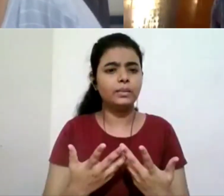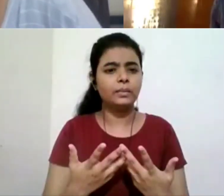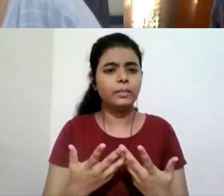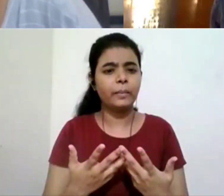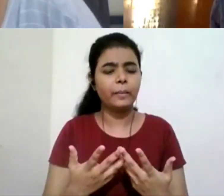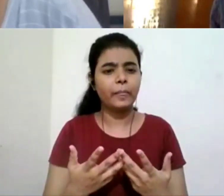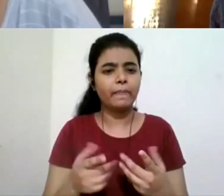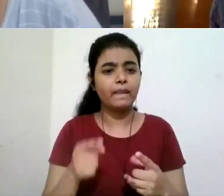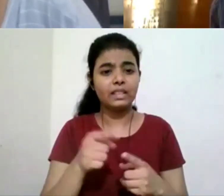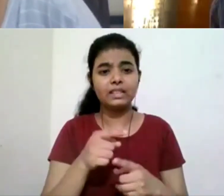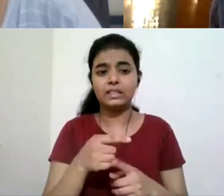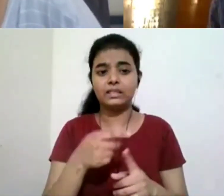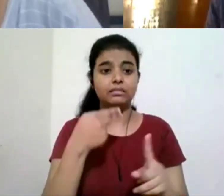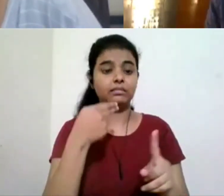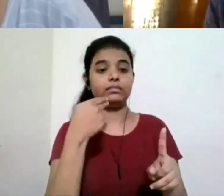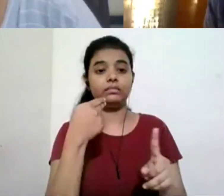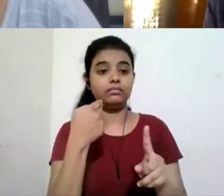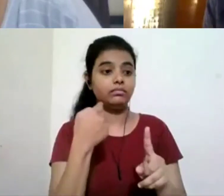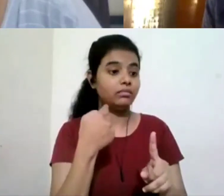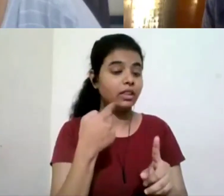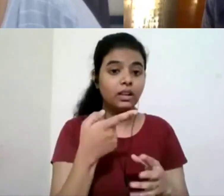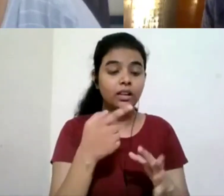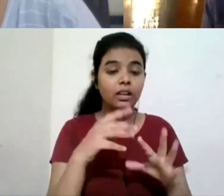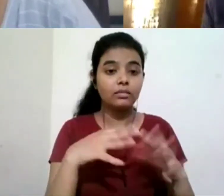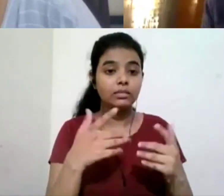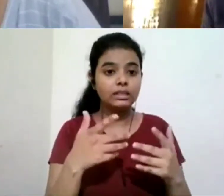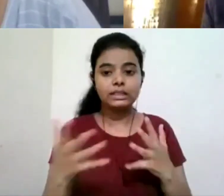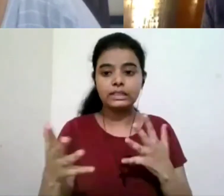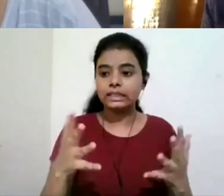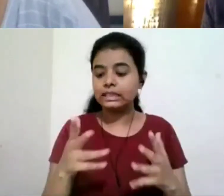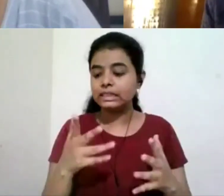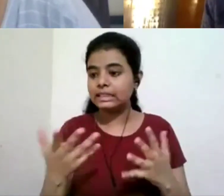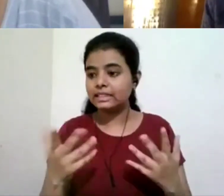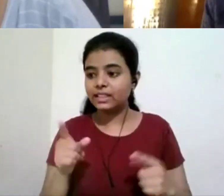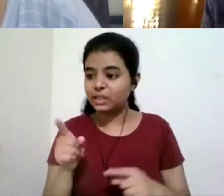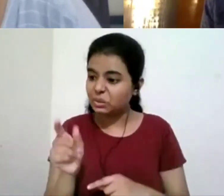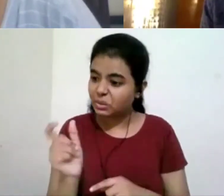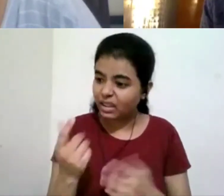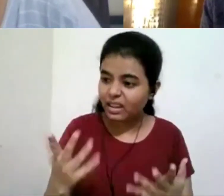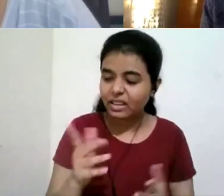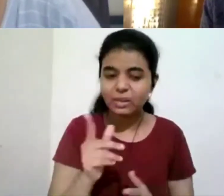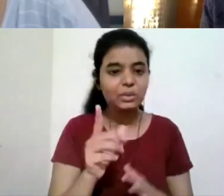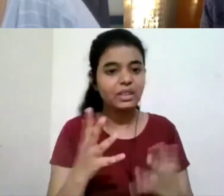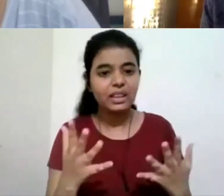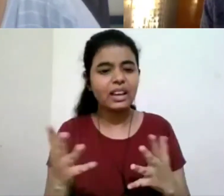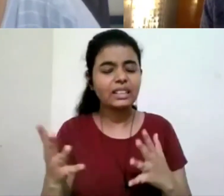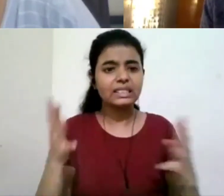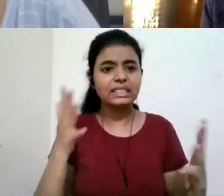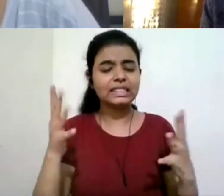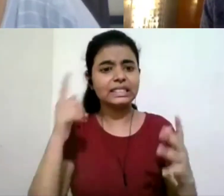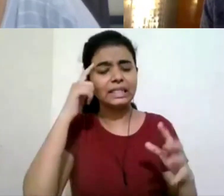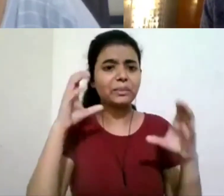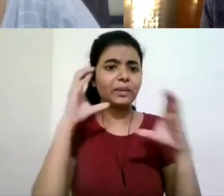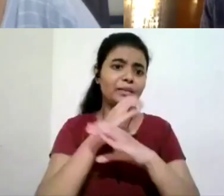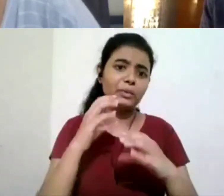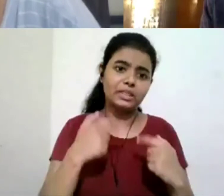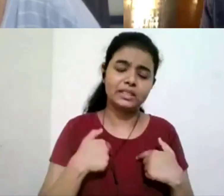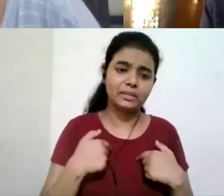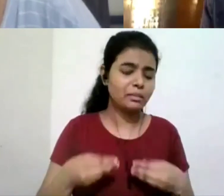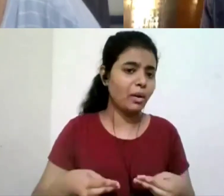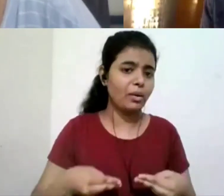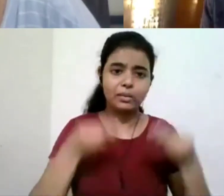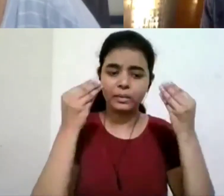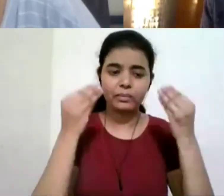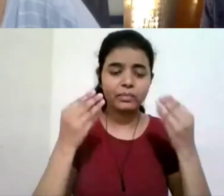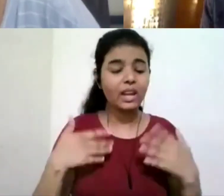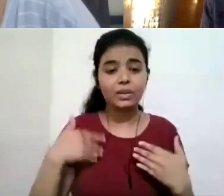this dilemma to use it or not use it? And I'm not sure whether it has any